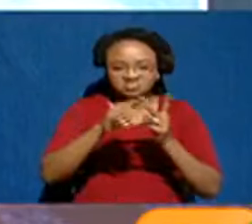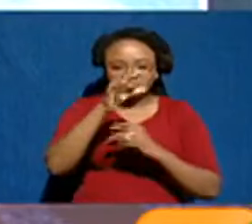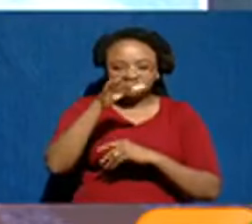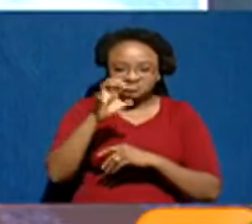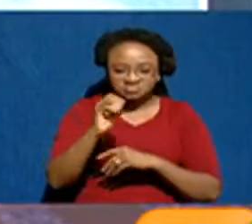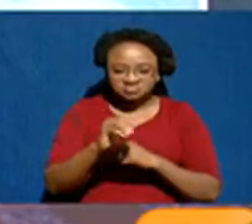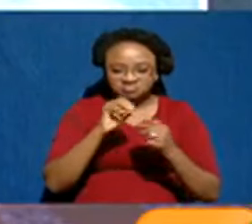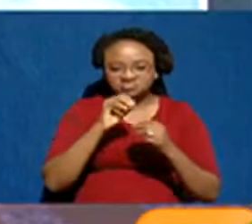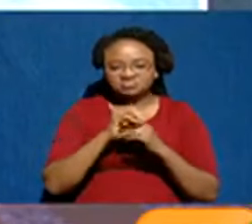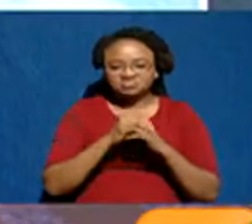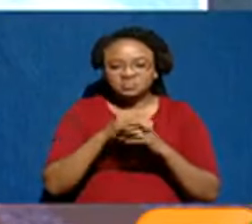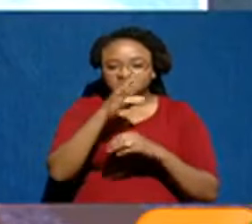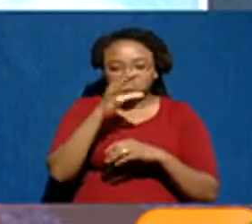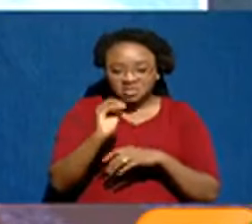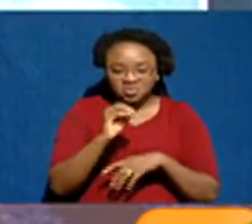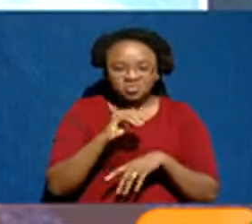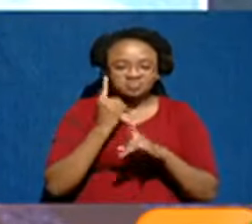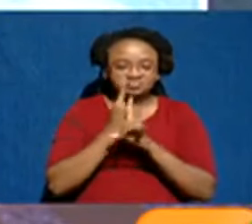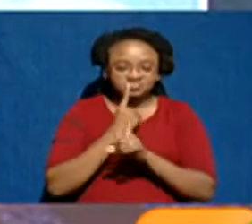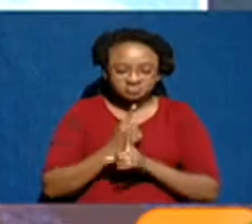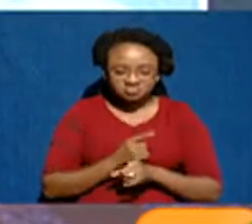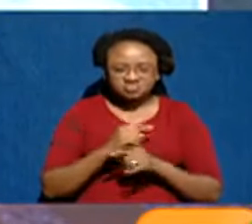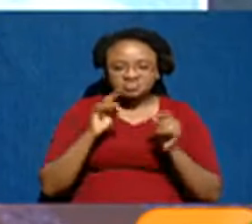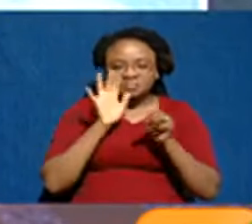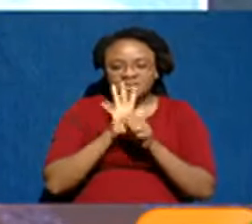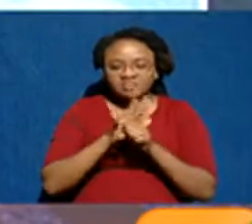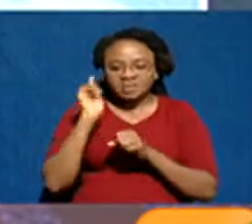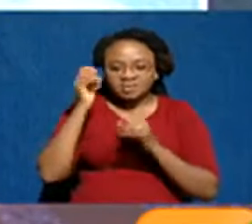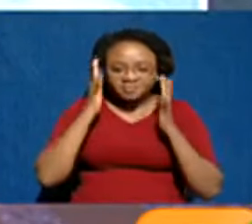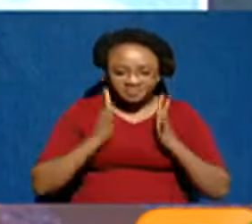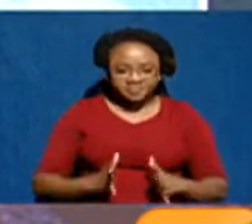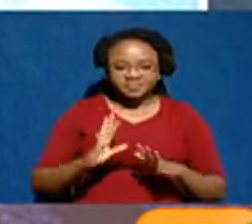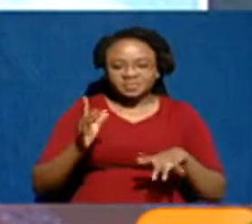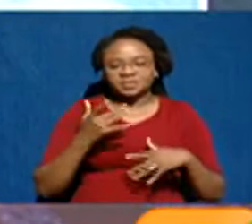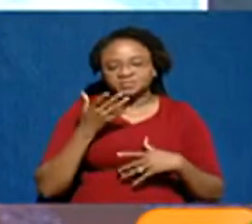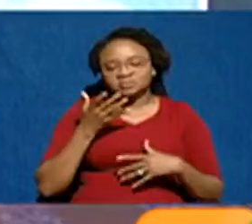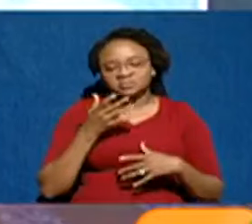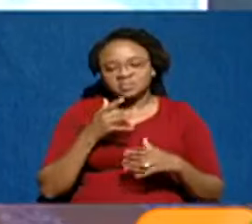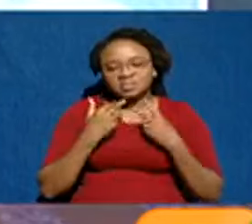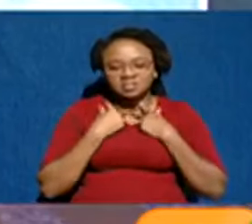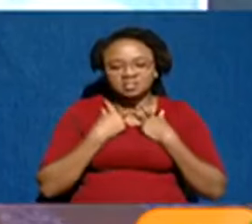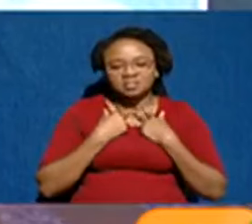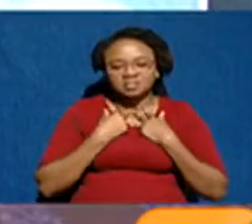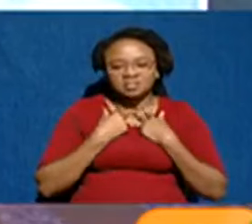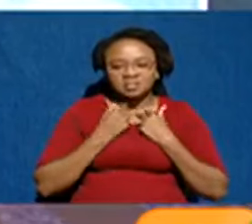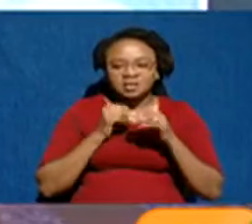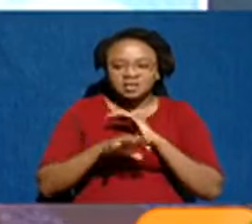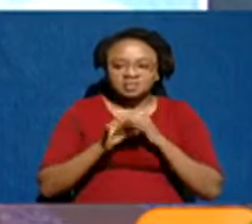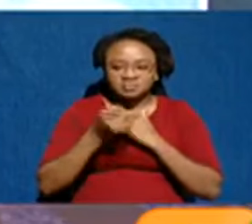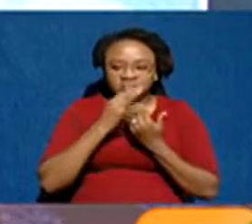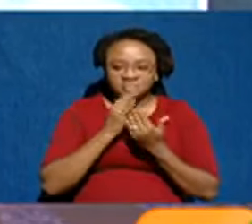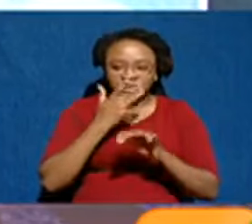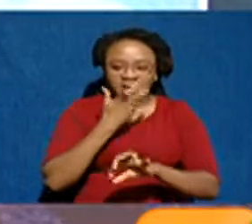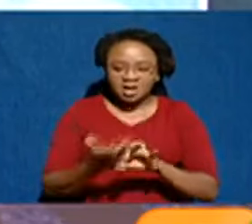laboratory officers unions, which has left thousands of Kenyans unable to access treatment. The clergy also